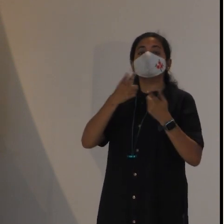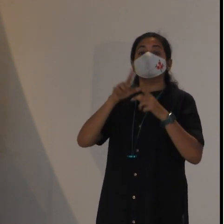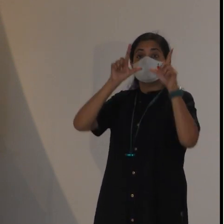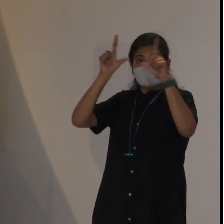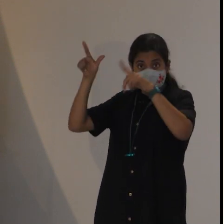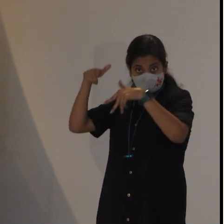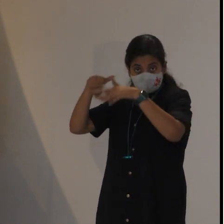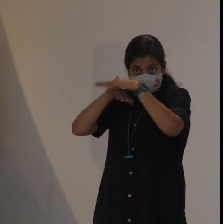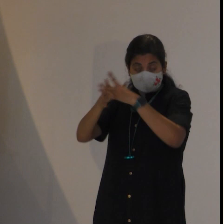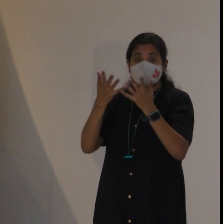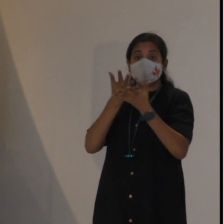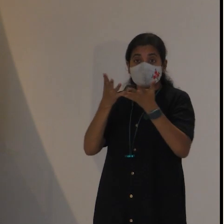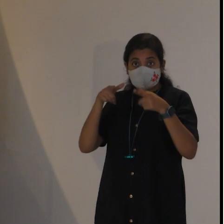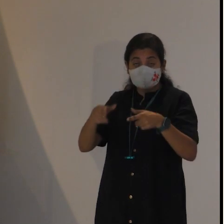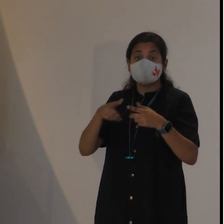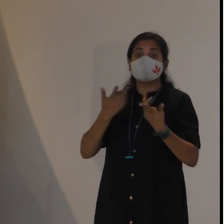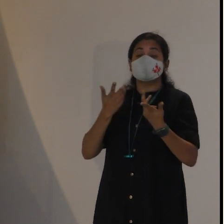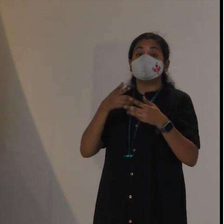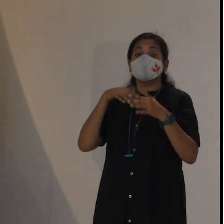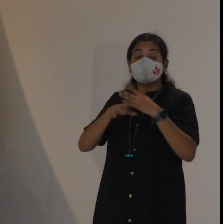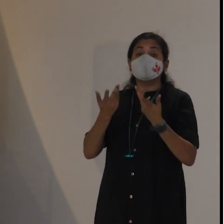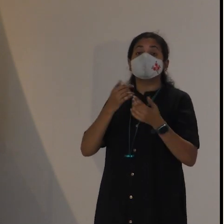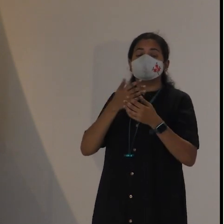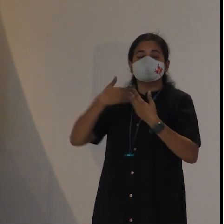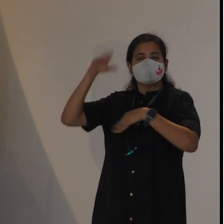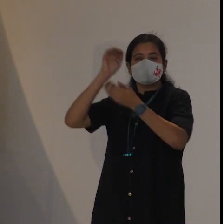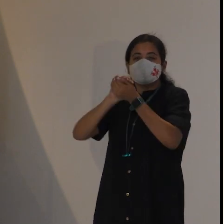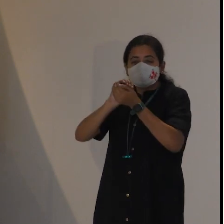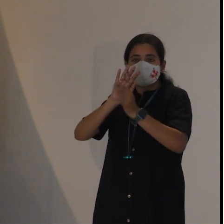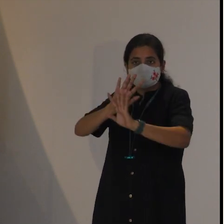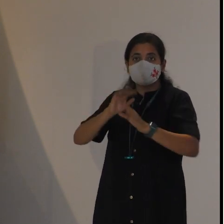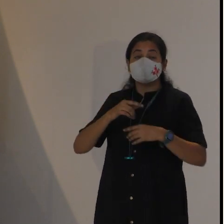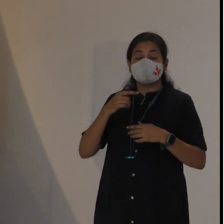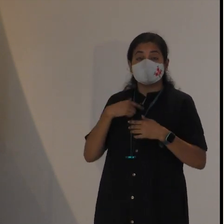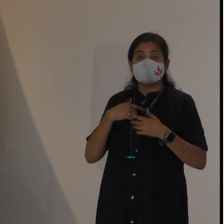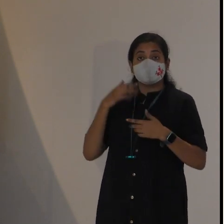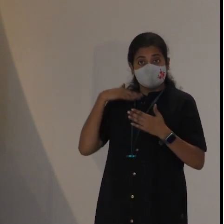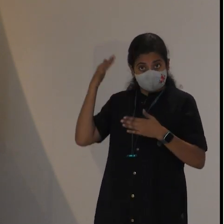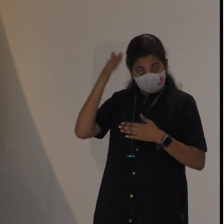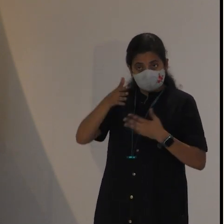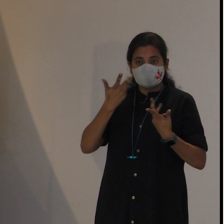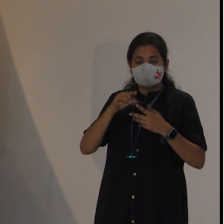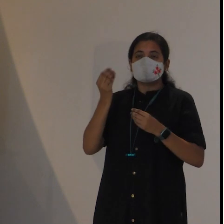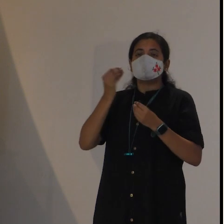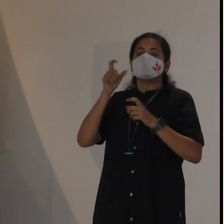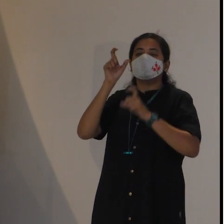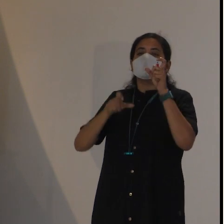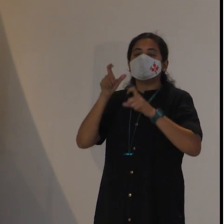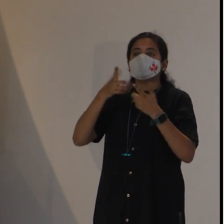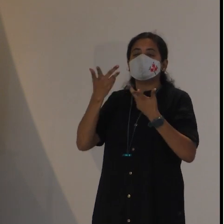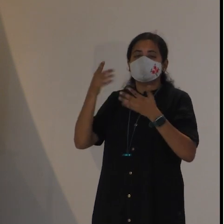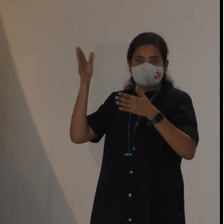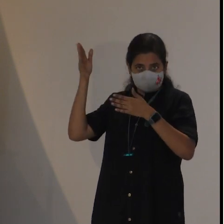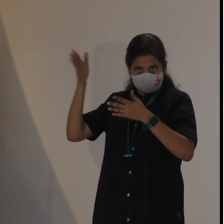museums and archives as dusty storehouses of history. And we forget that all of these things that are part of